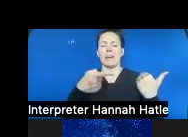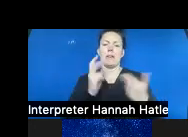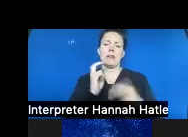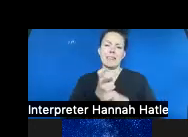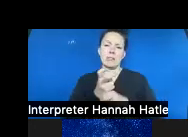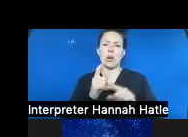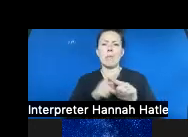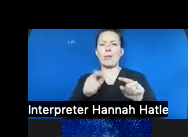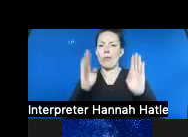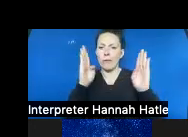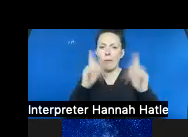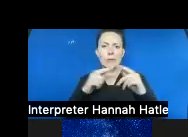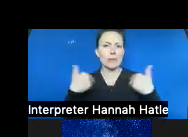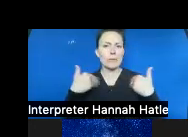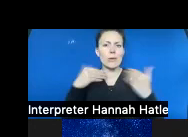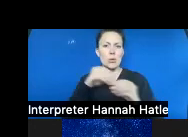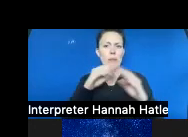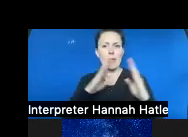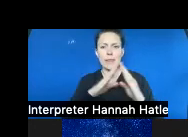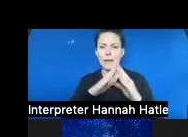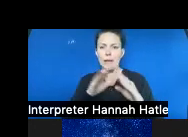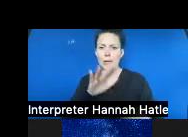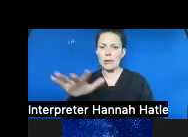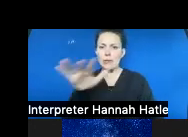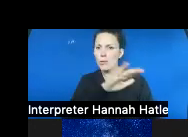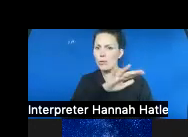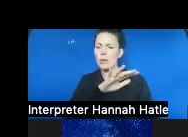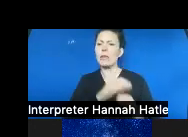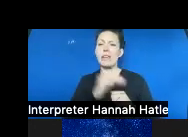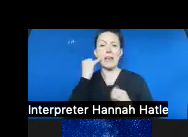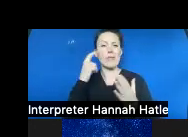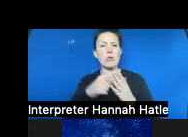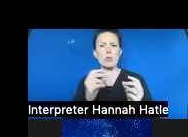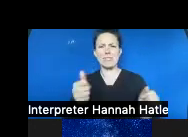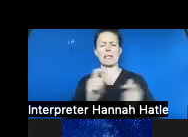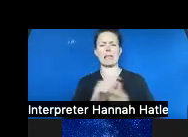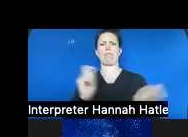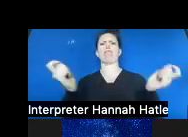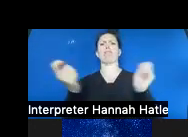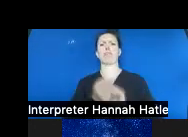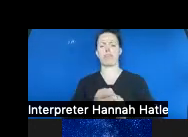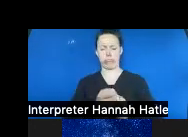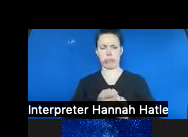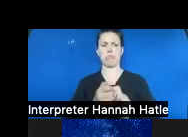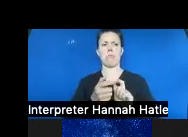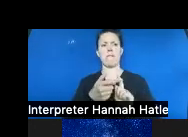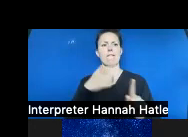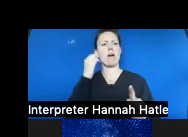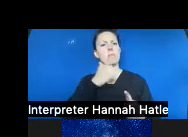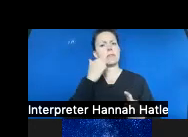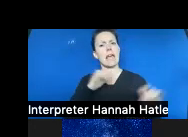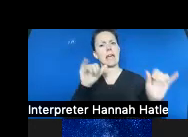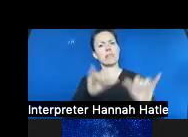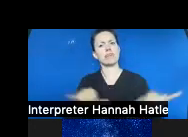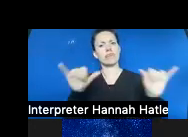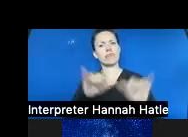attention to our youth in our communities, looking for sudden changes in daily activities. It could mean a lot of things, but if we're always watching and